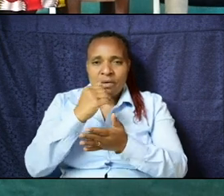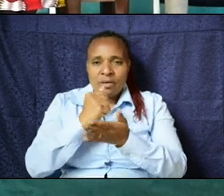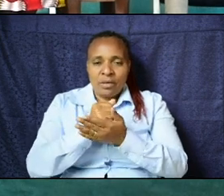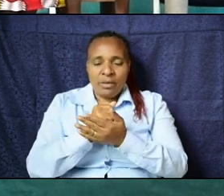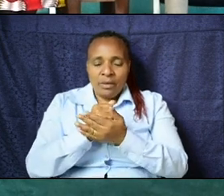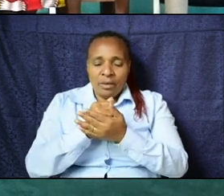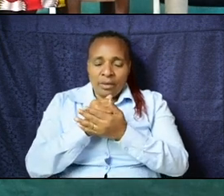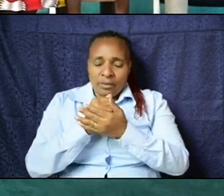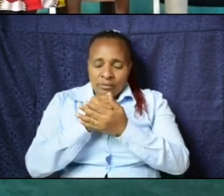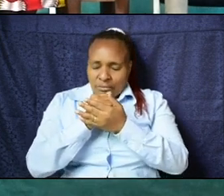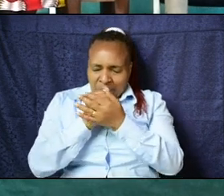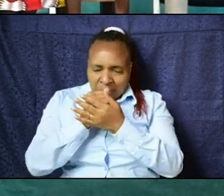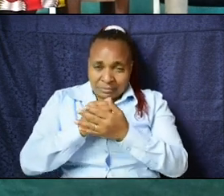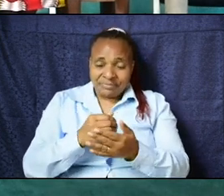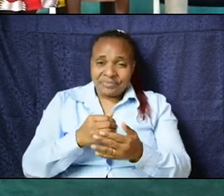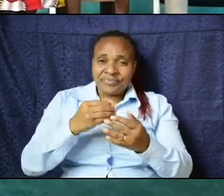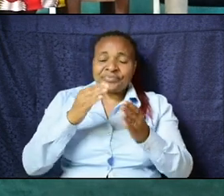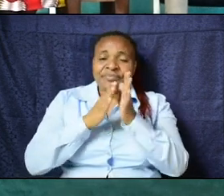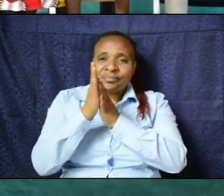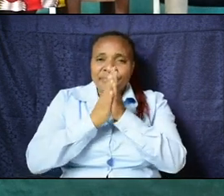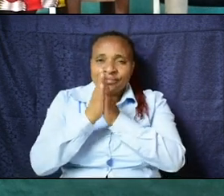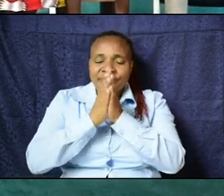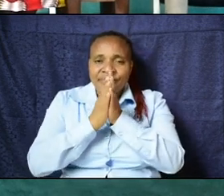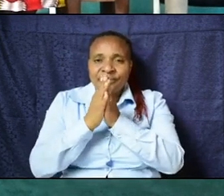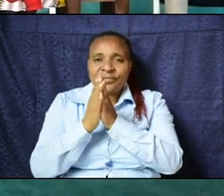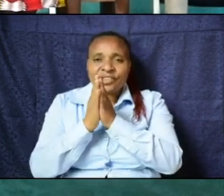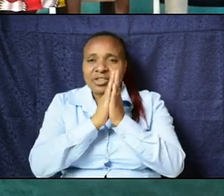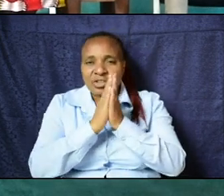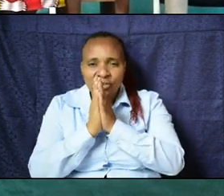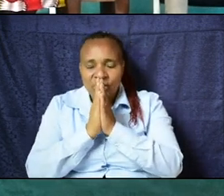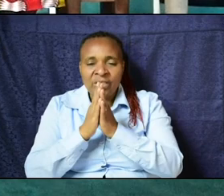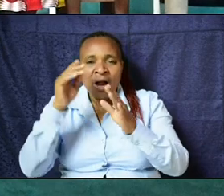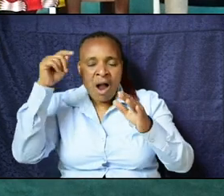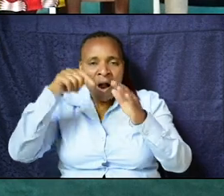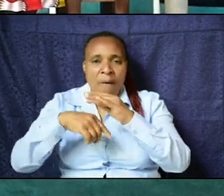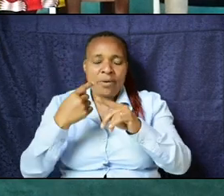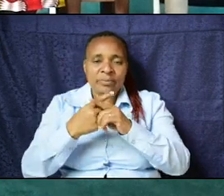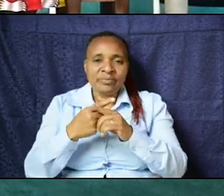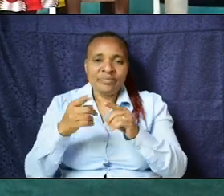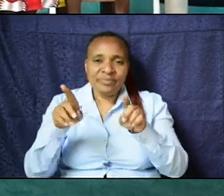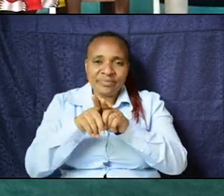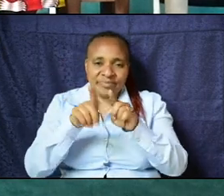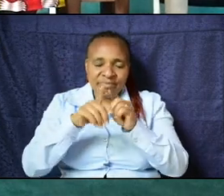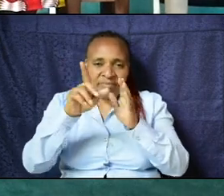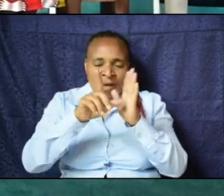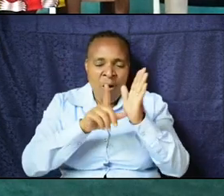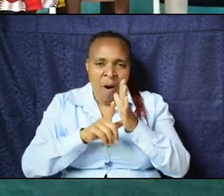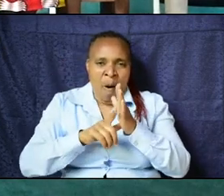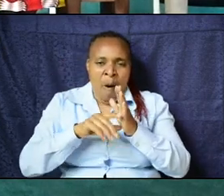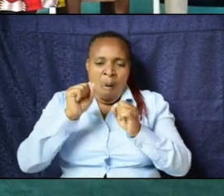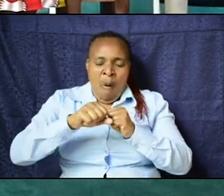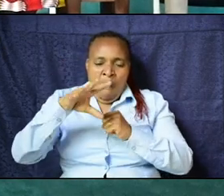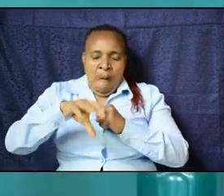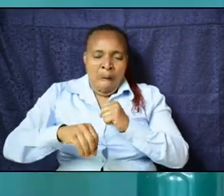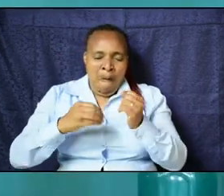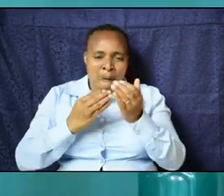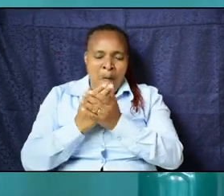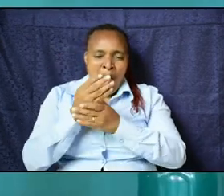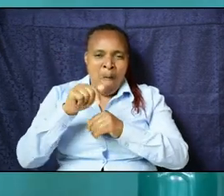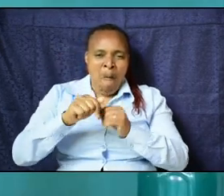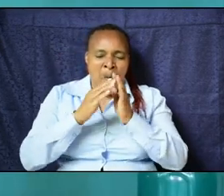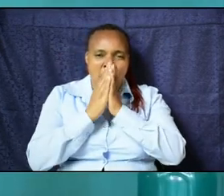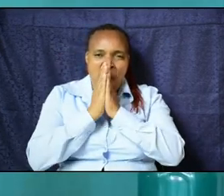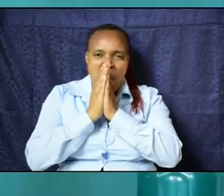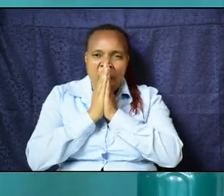that. And we also get a very interesting insight from the same lesson. Chemigok, probably you can take us through that. We